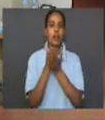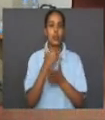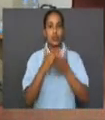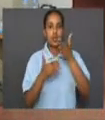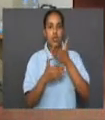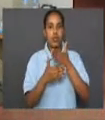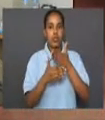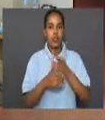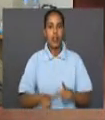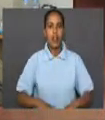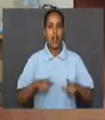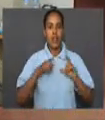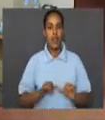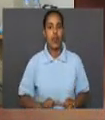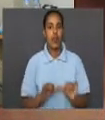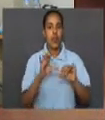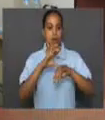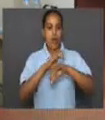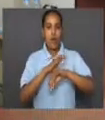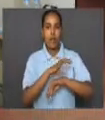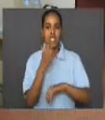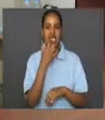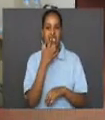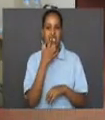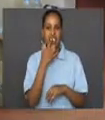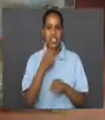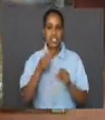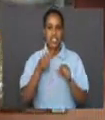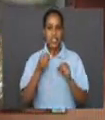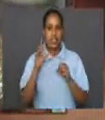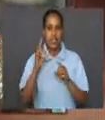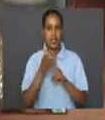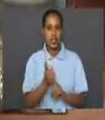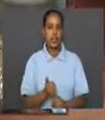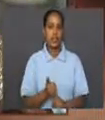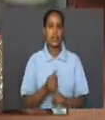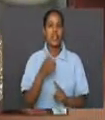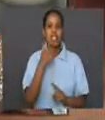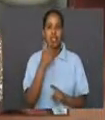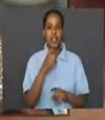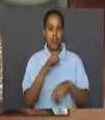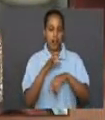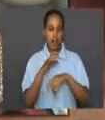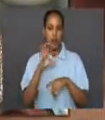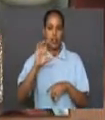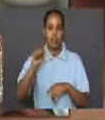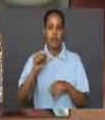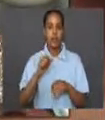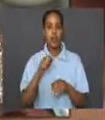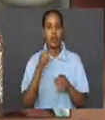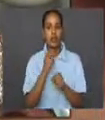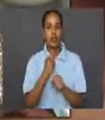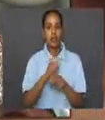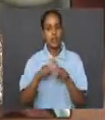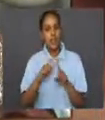build lifelong bone and teeth density. Calcium also plays a role